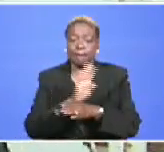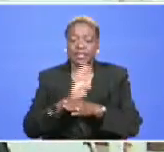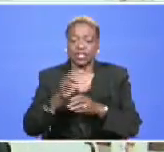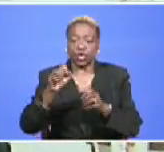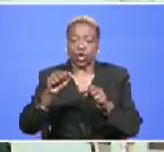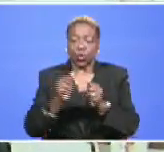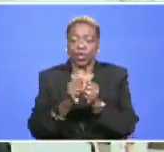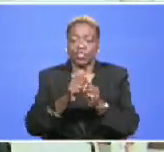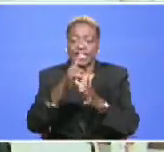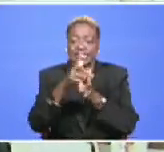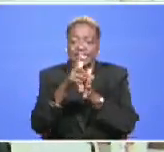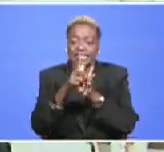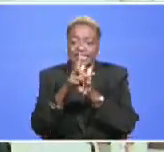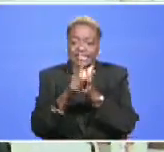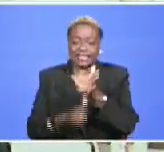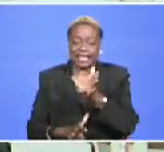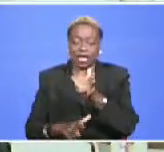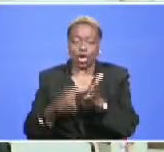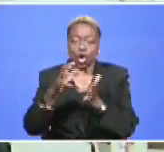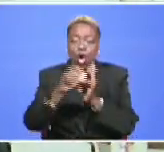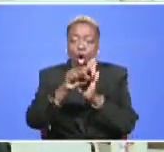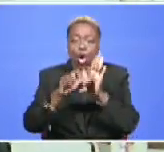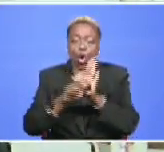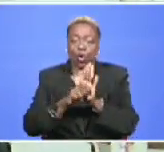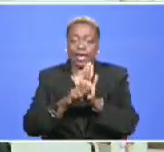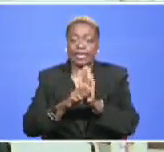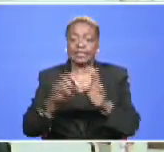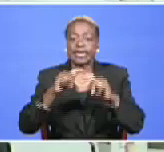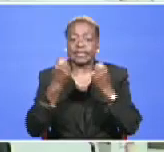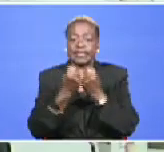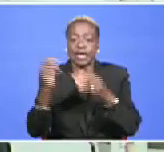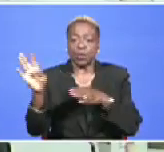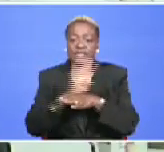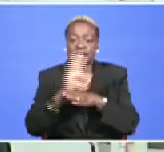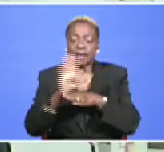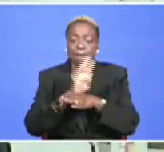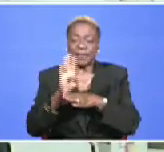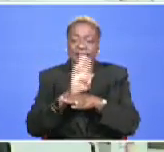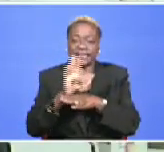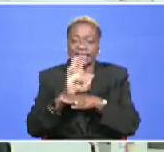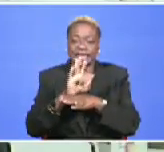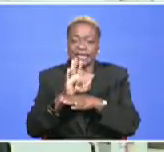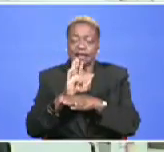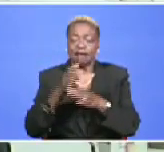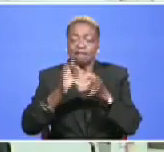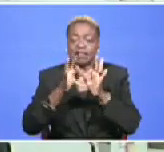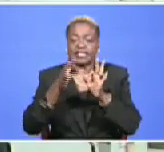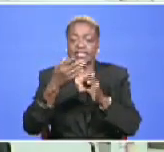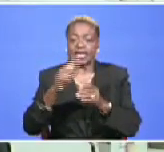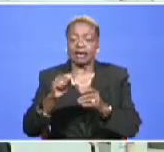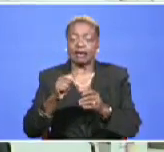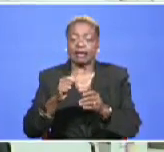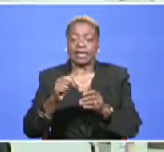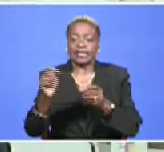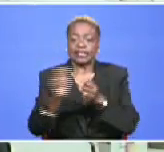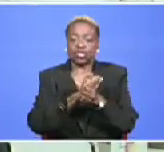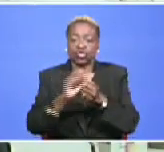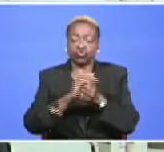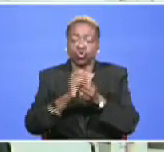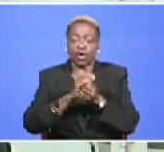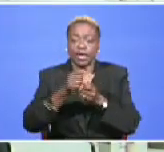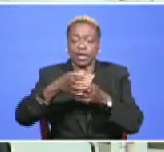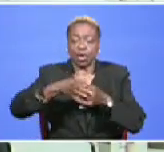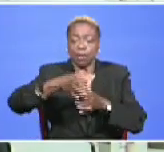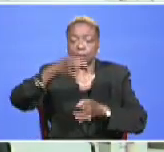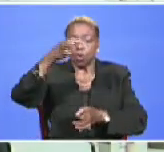team was focused on repairing a damaged pole, which he says was hit by a vehicle sometime Sunday morning. He added that